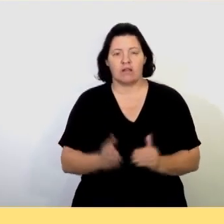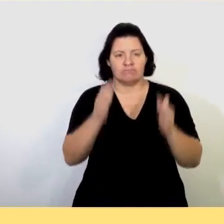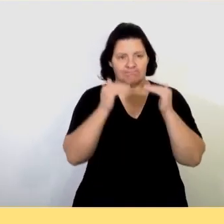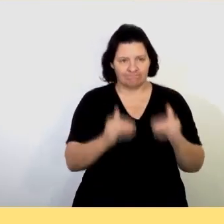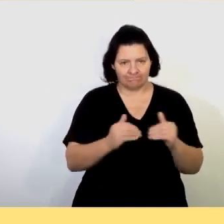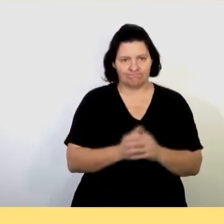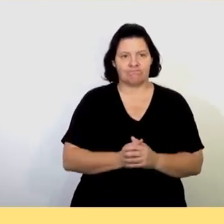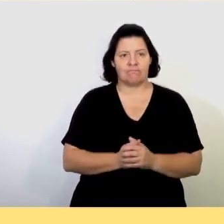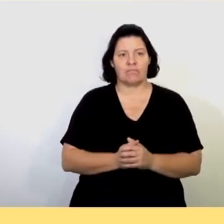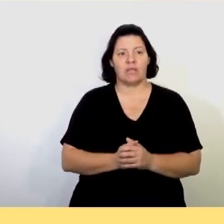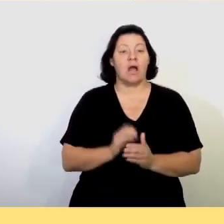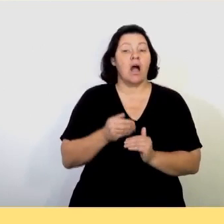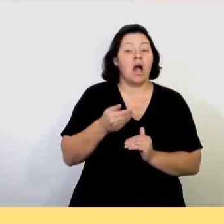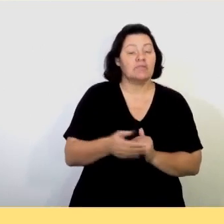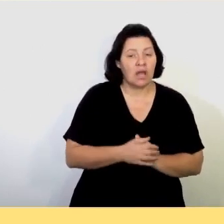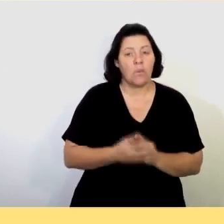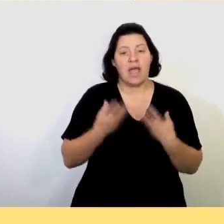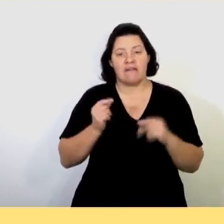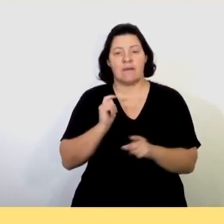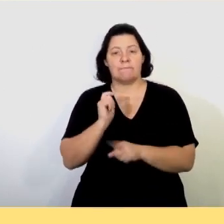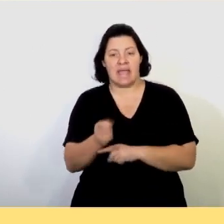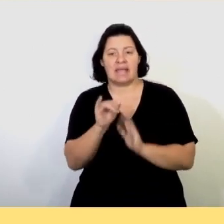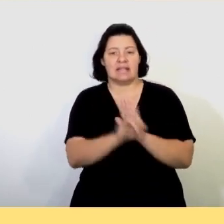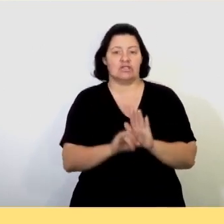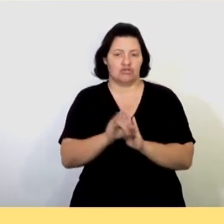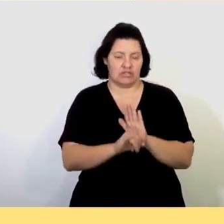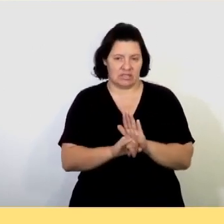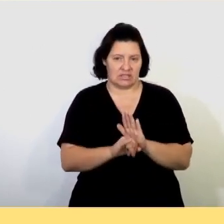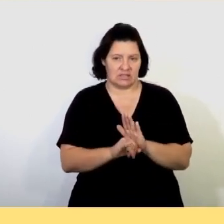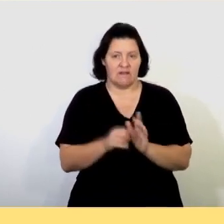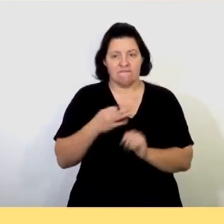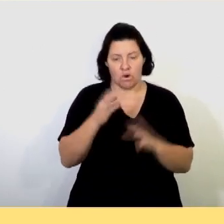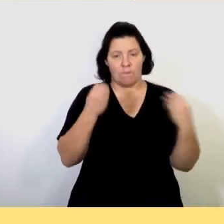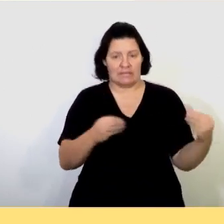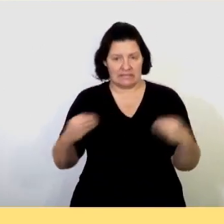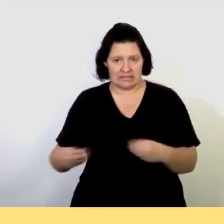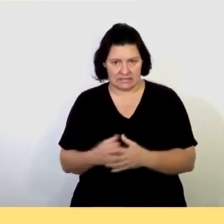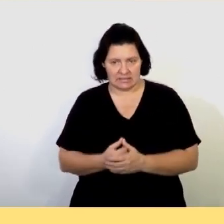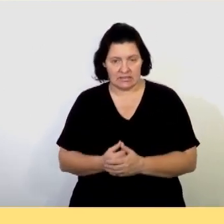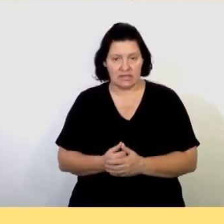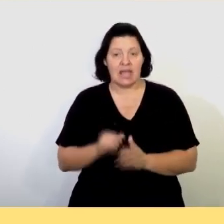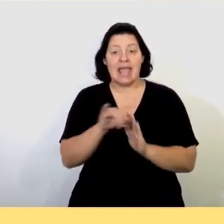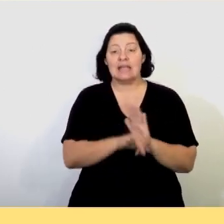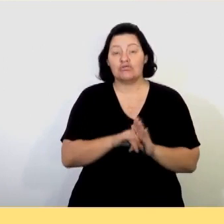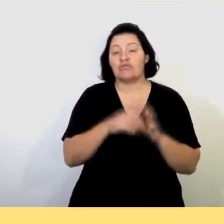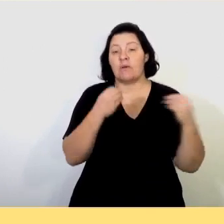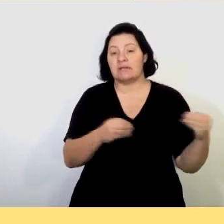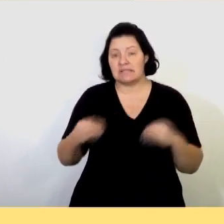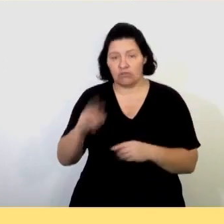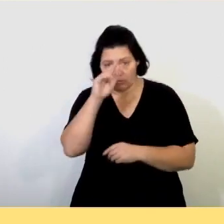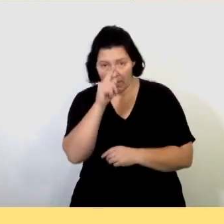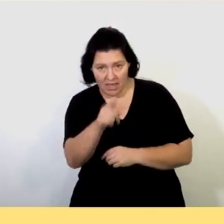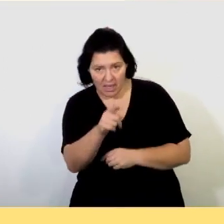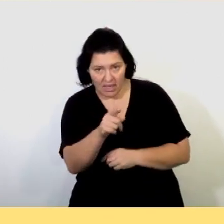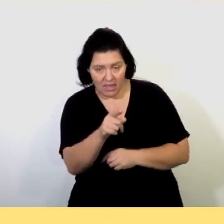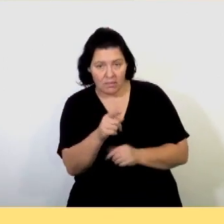17,200. Let's continue, dear learners. After this, we have paid insurance for the business. And insurance for the